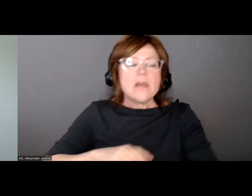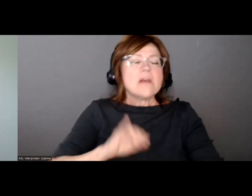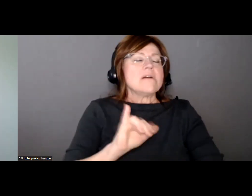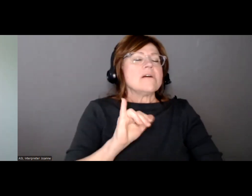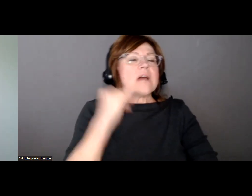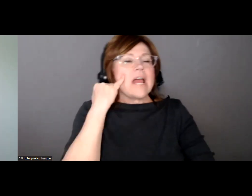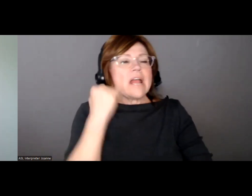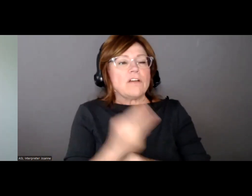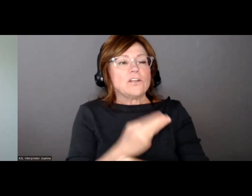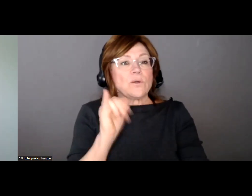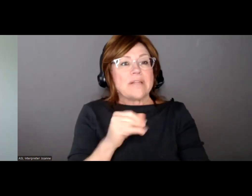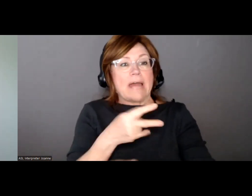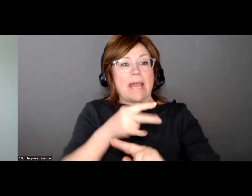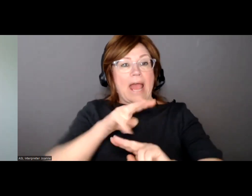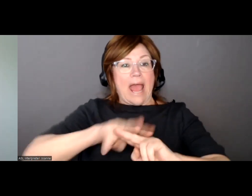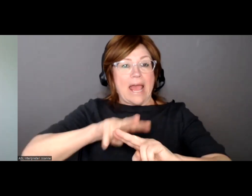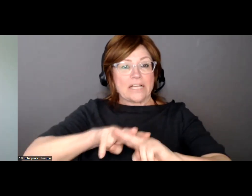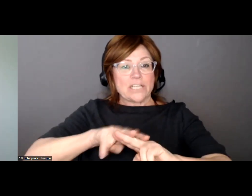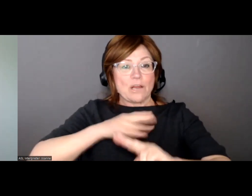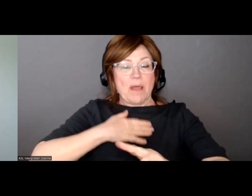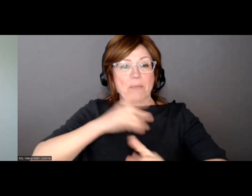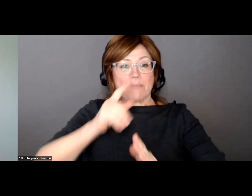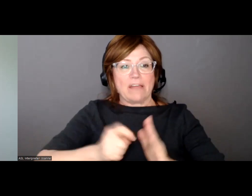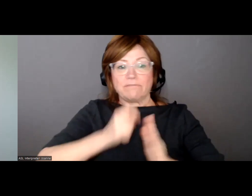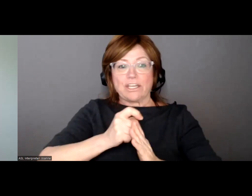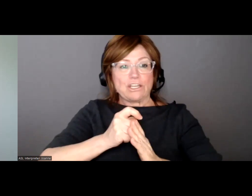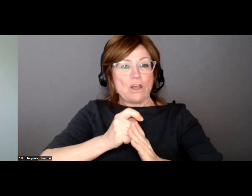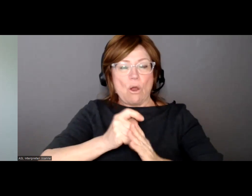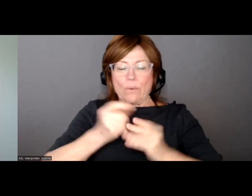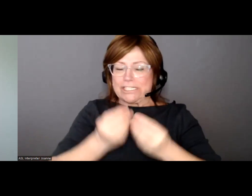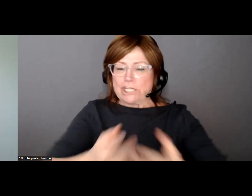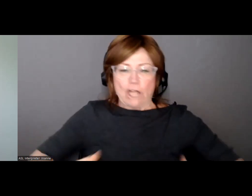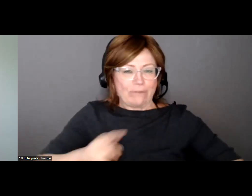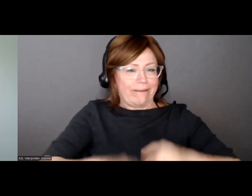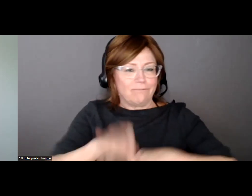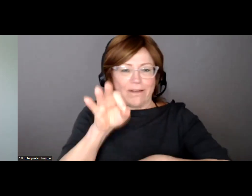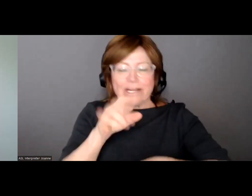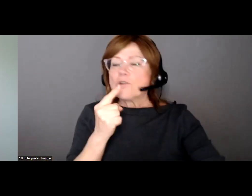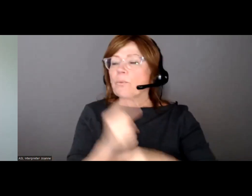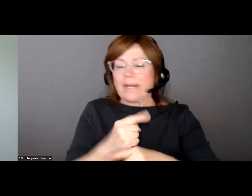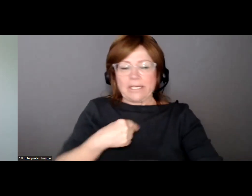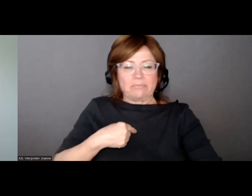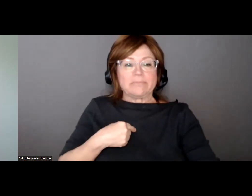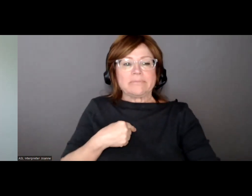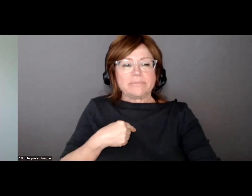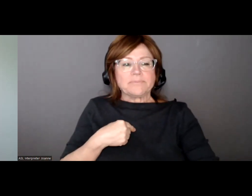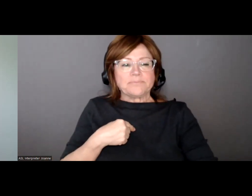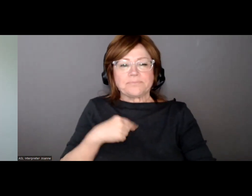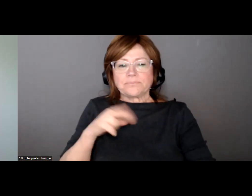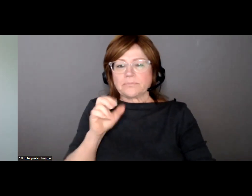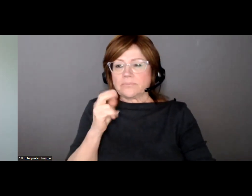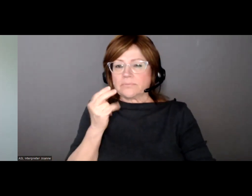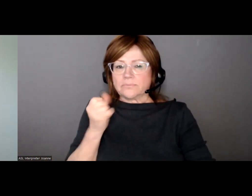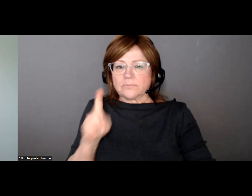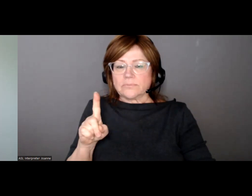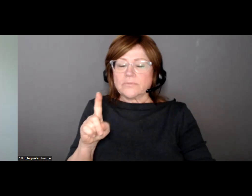that hashtag, my video would get lost in there. Sure, yeah. So then I look down, it actually gives you a list